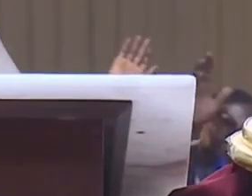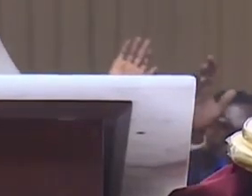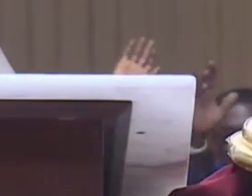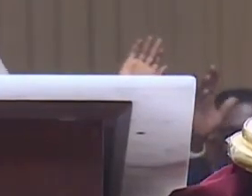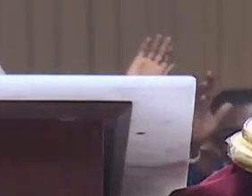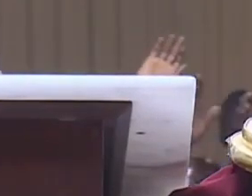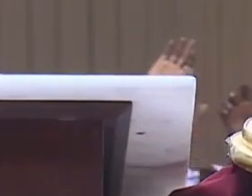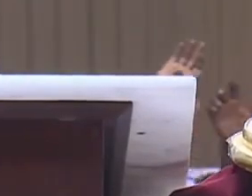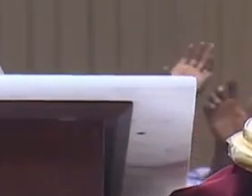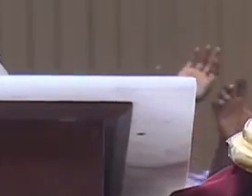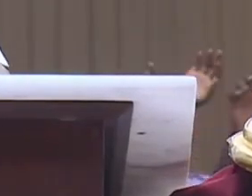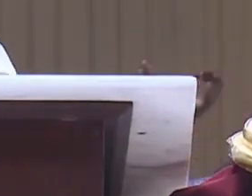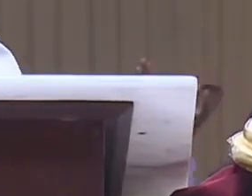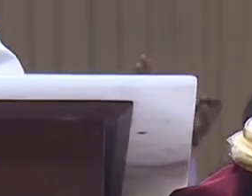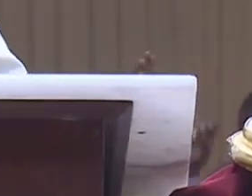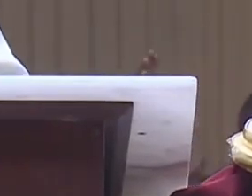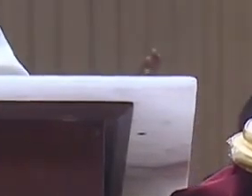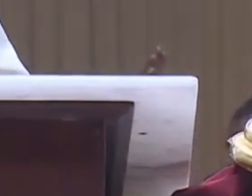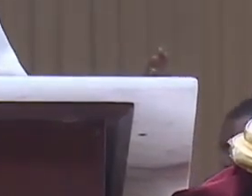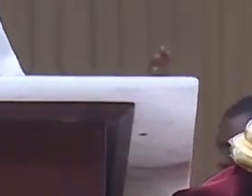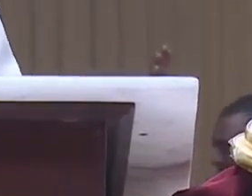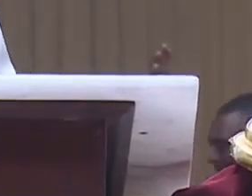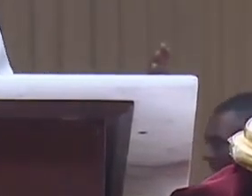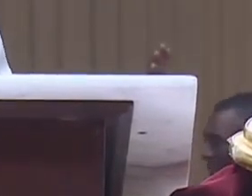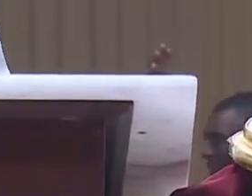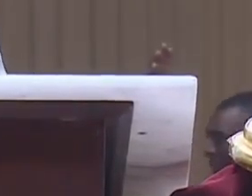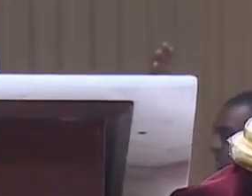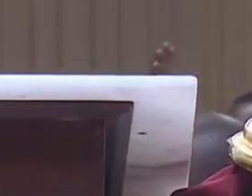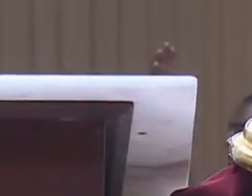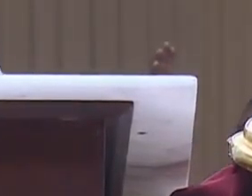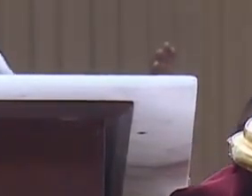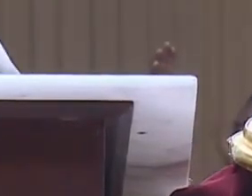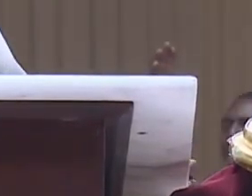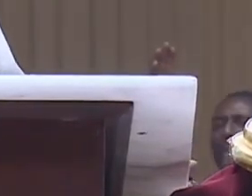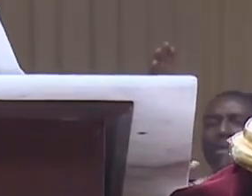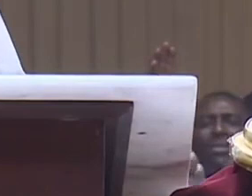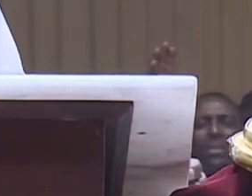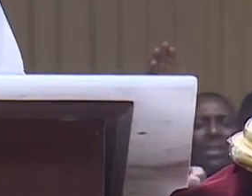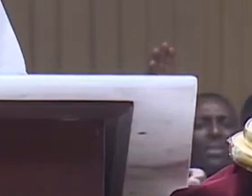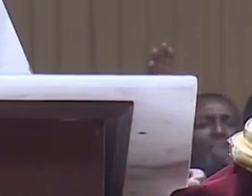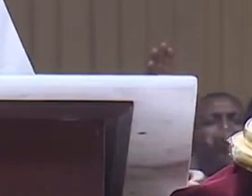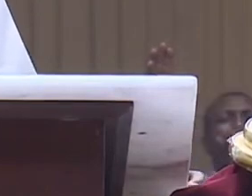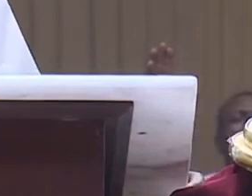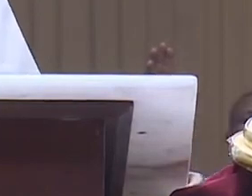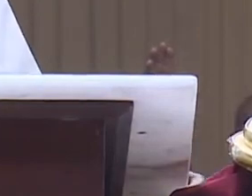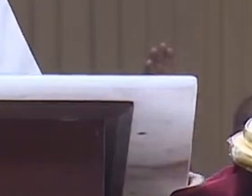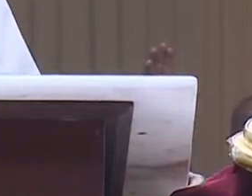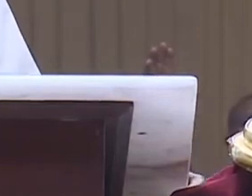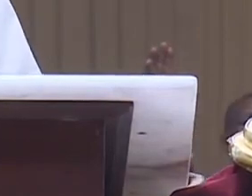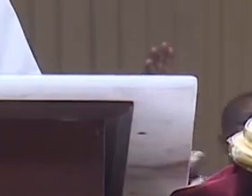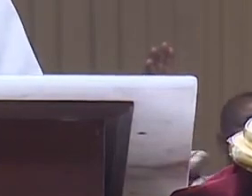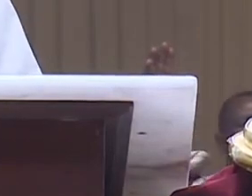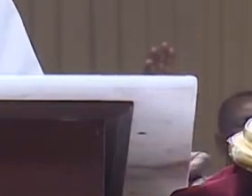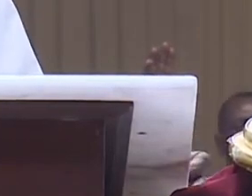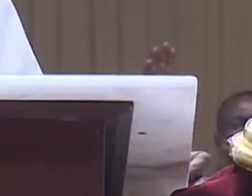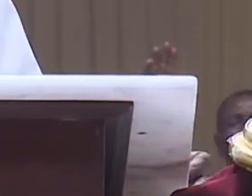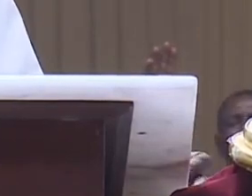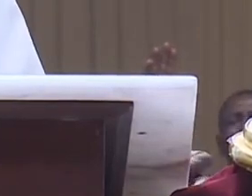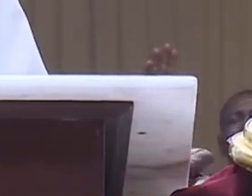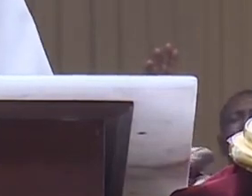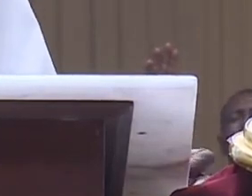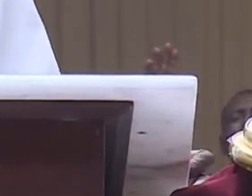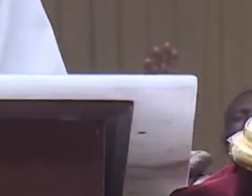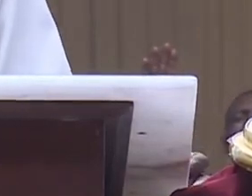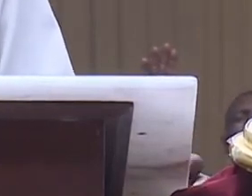Ask God for a miracle tonight. Ask God for something that you want to testify about, even by